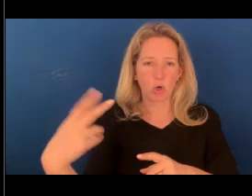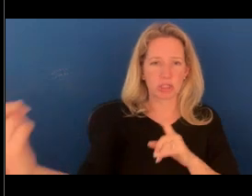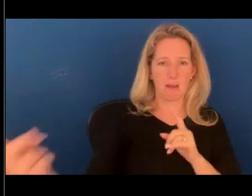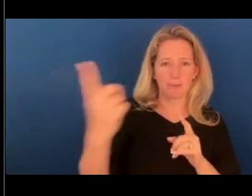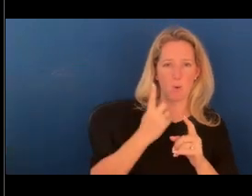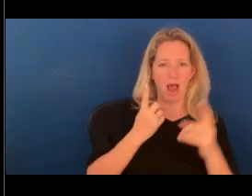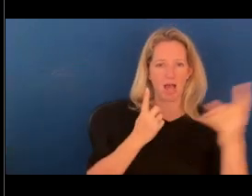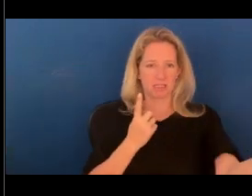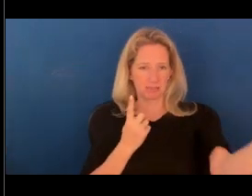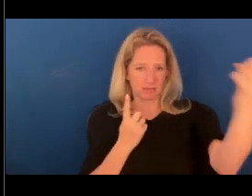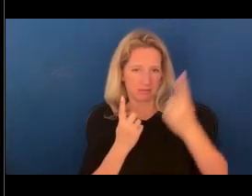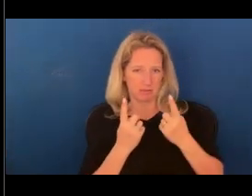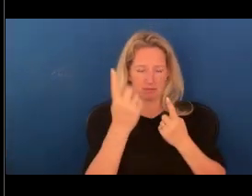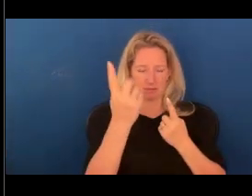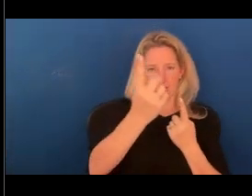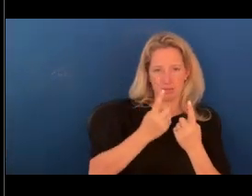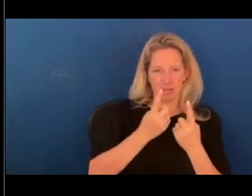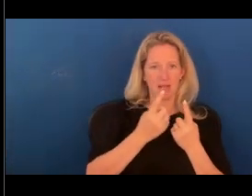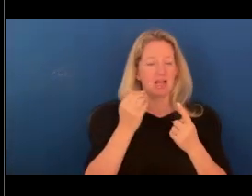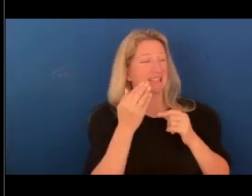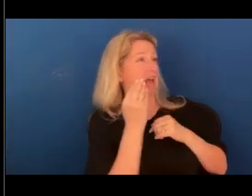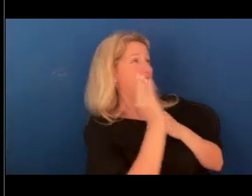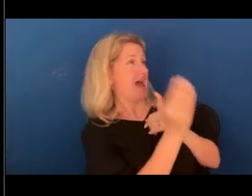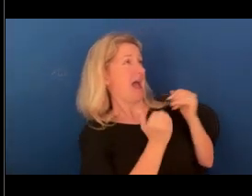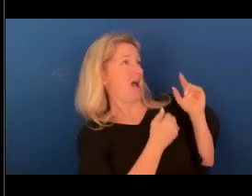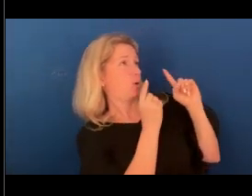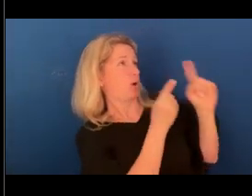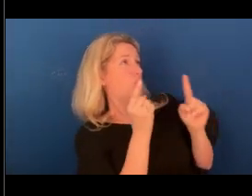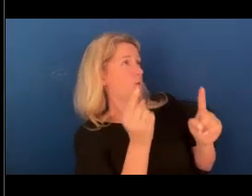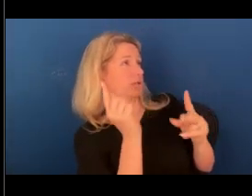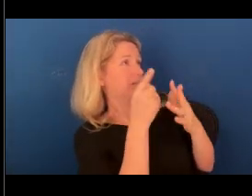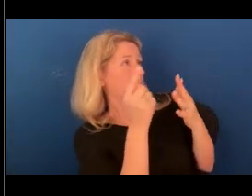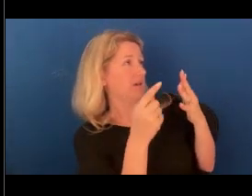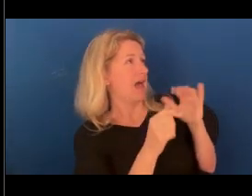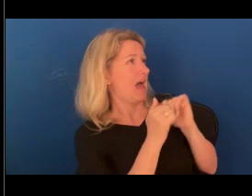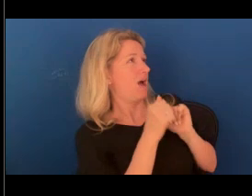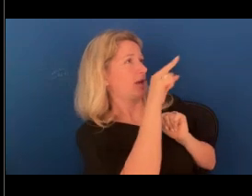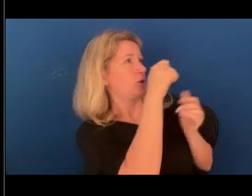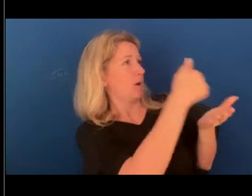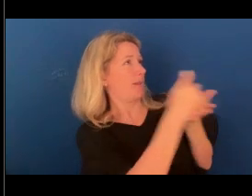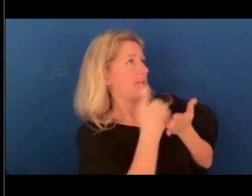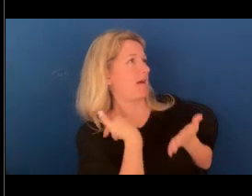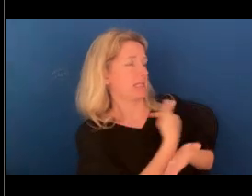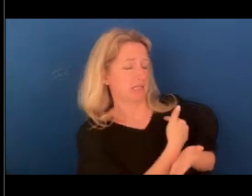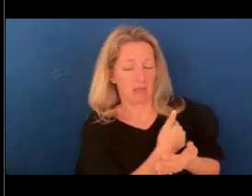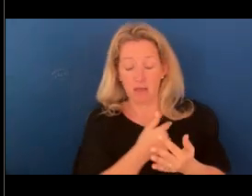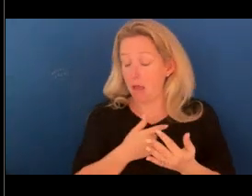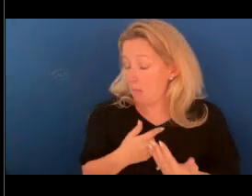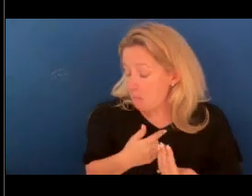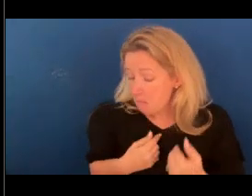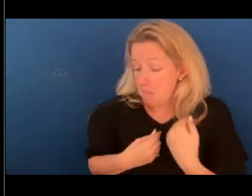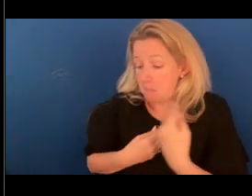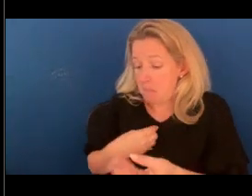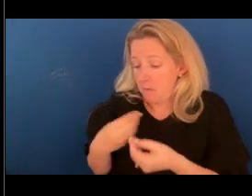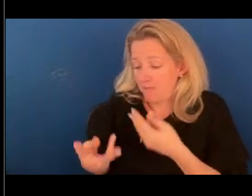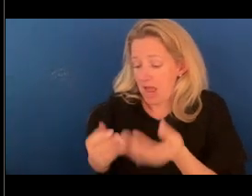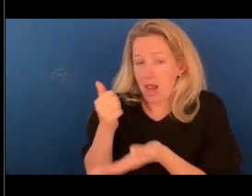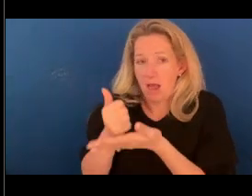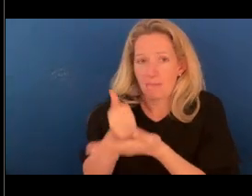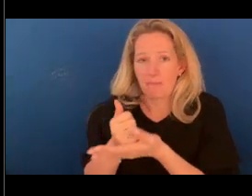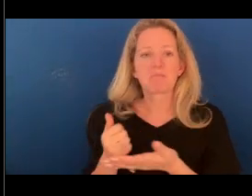our goals, here's what we want to achieve, how can you help us? And we don't actually have an example of someone who's come